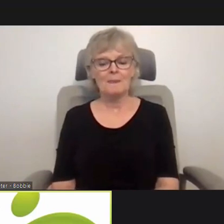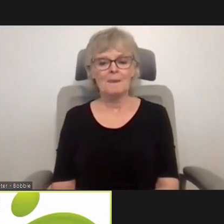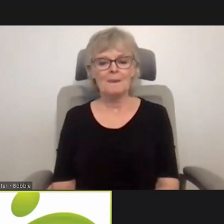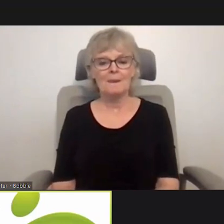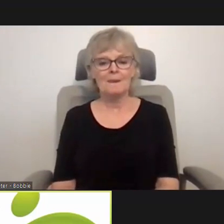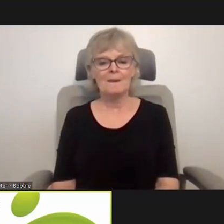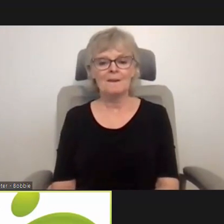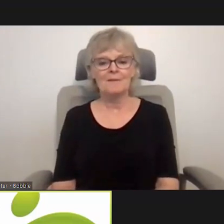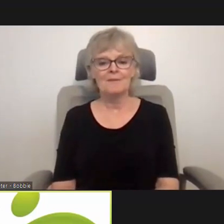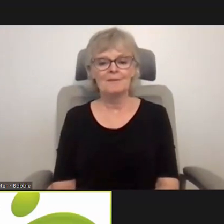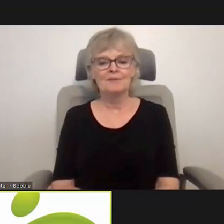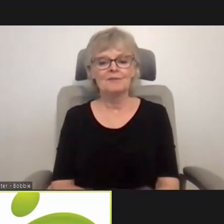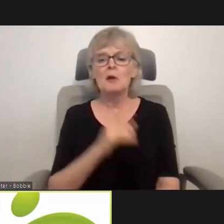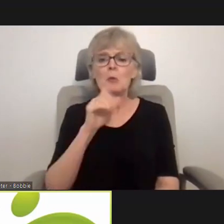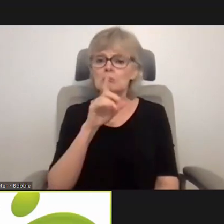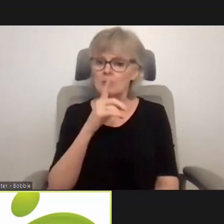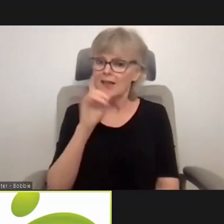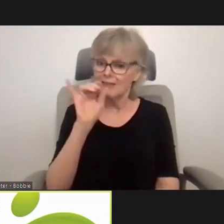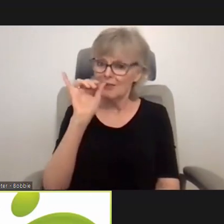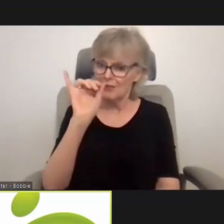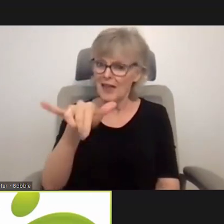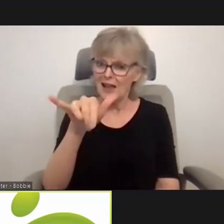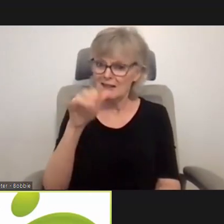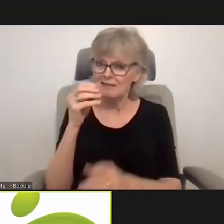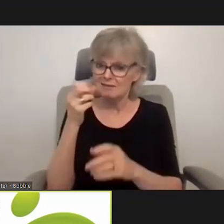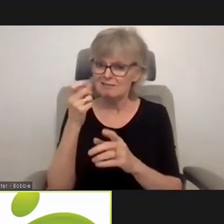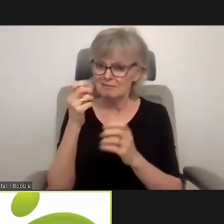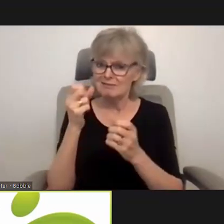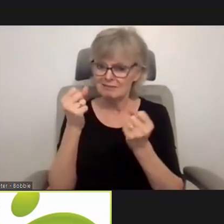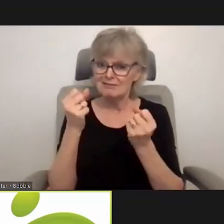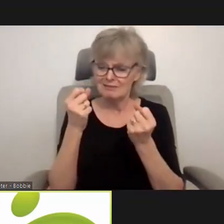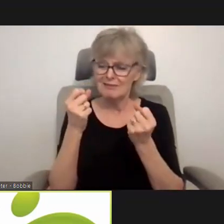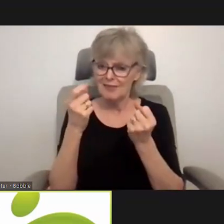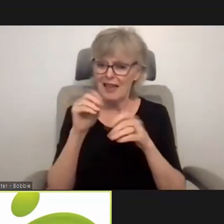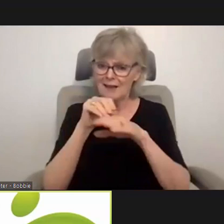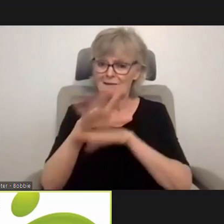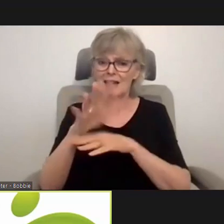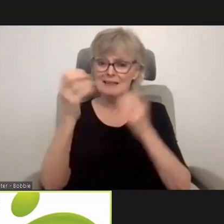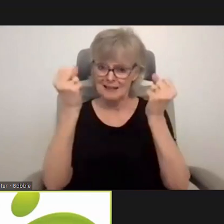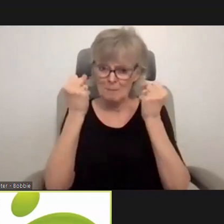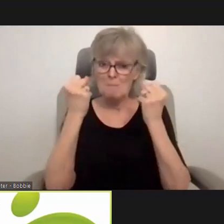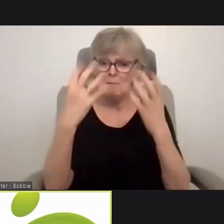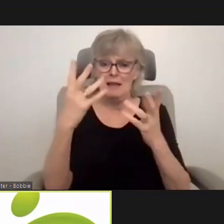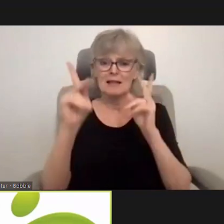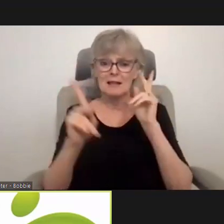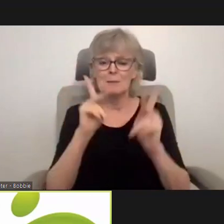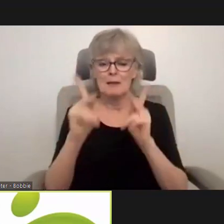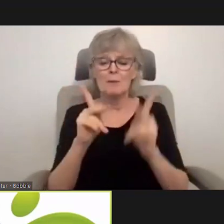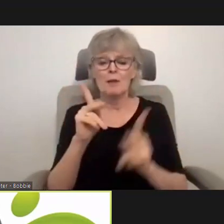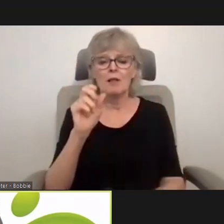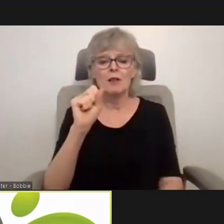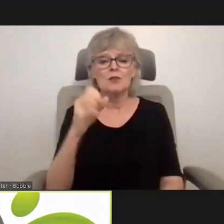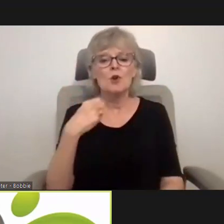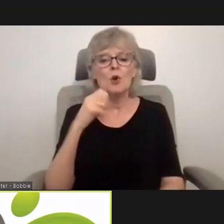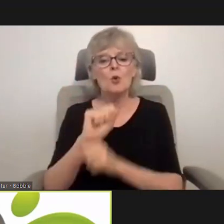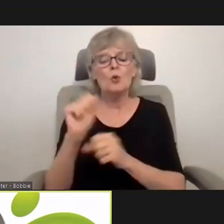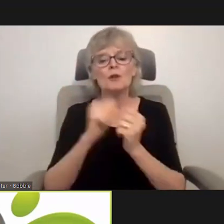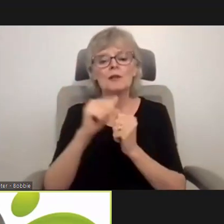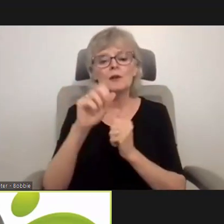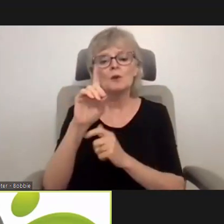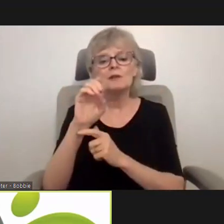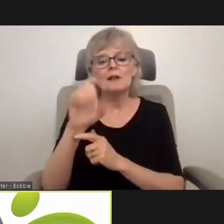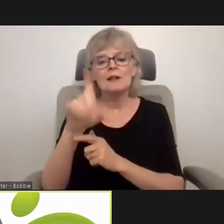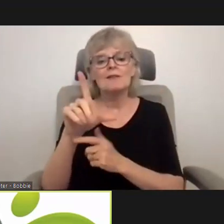This was not just a few people, this was significant. So working with the Delaware